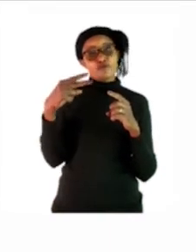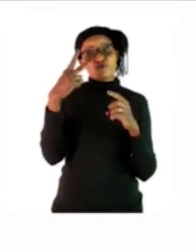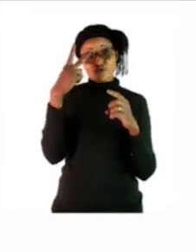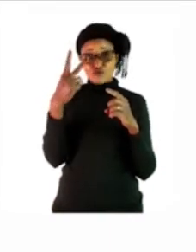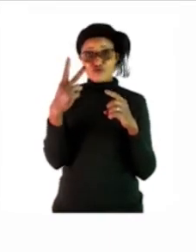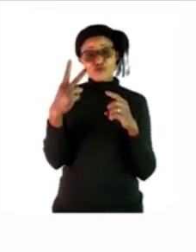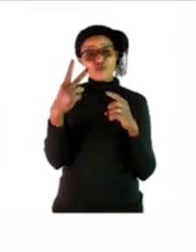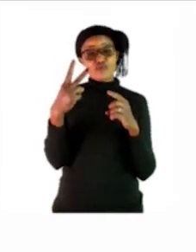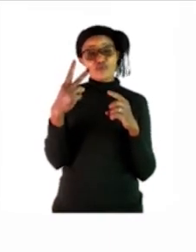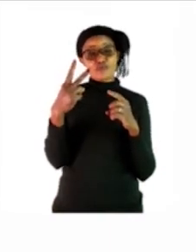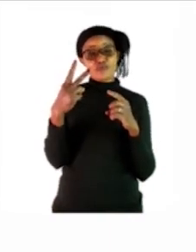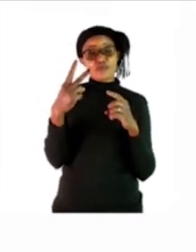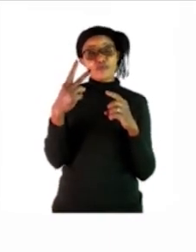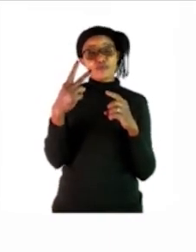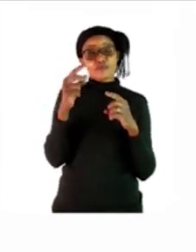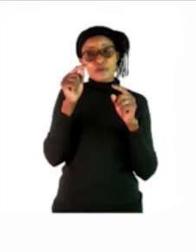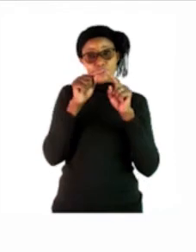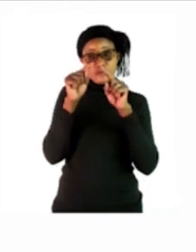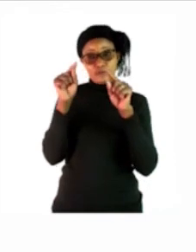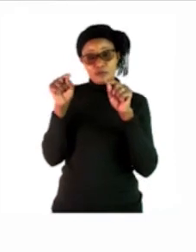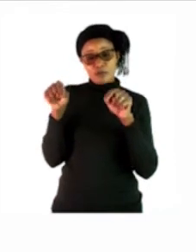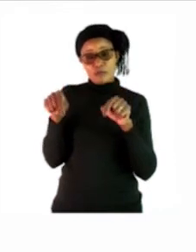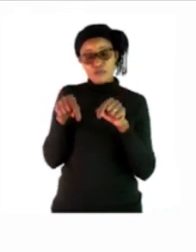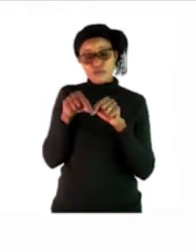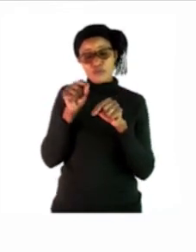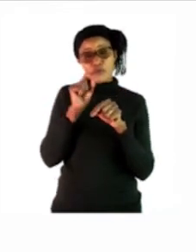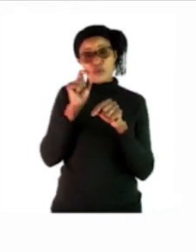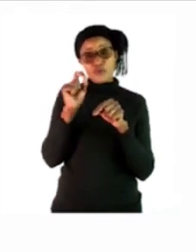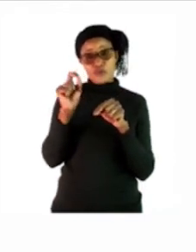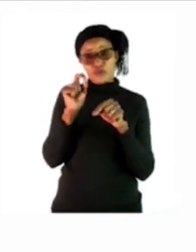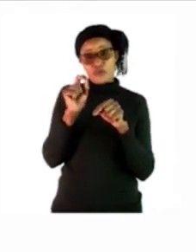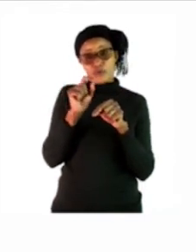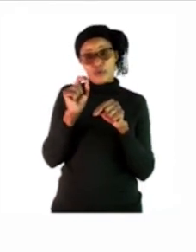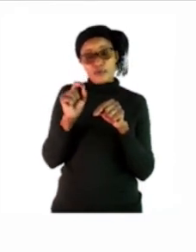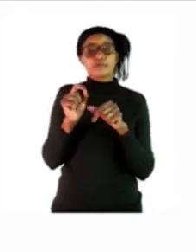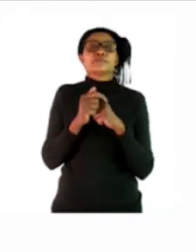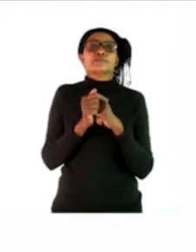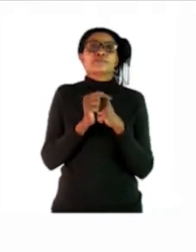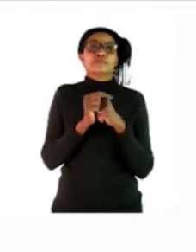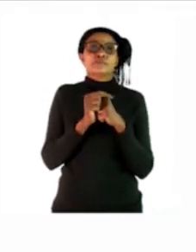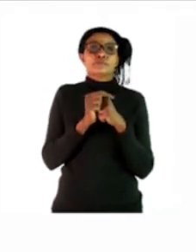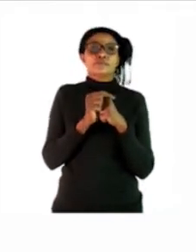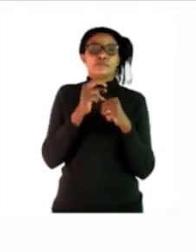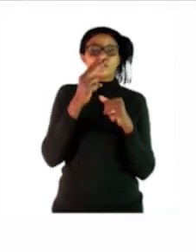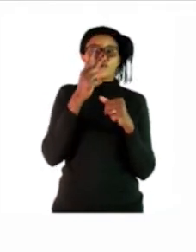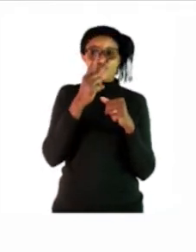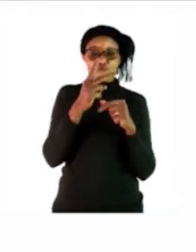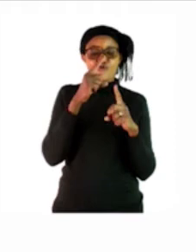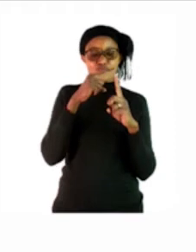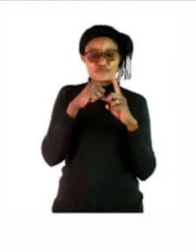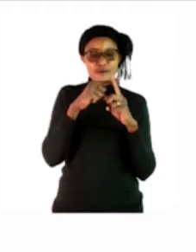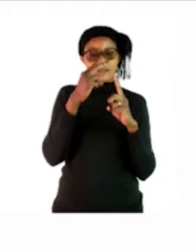2, and you will fill in the answer in the empty box there. 2 plus